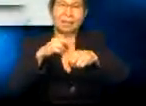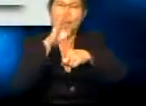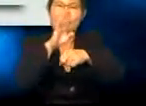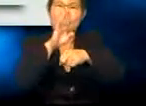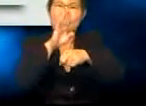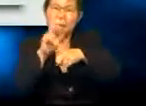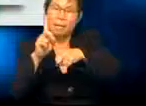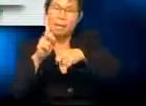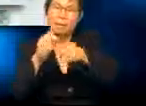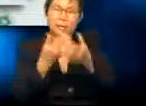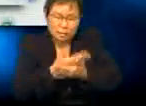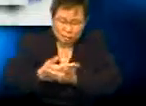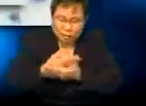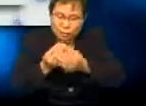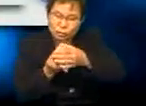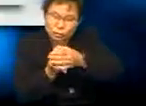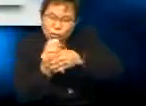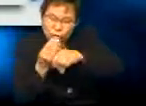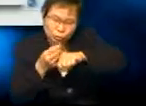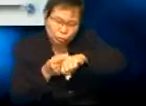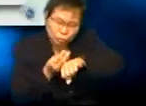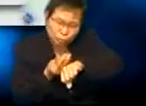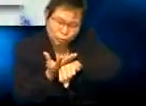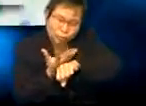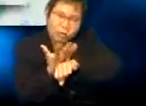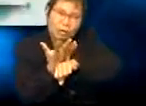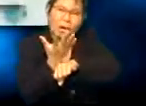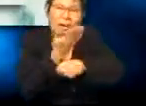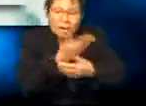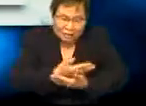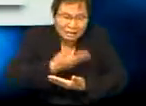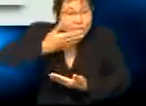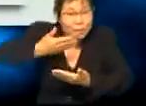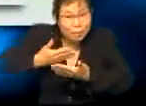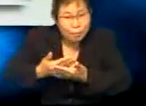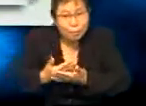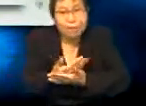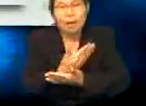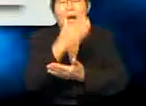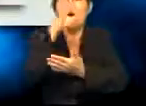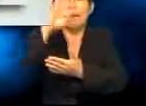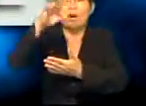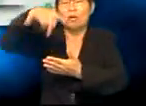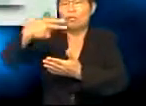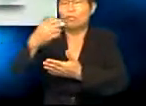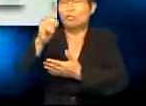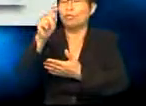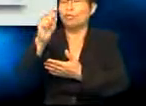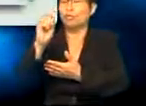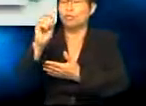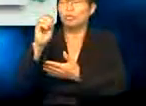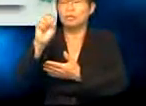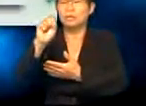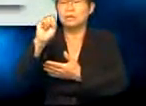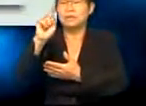young shoots, and as these shoots grow into young plants, they photosynthesize and form new